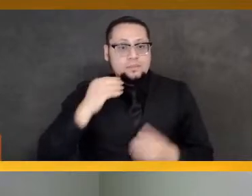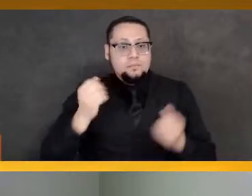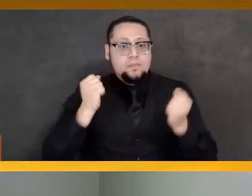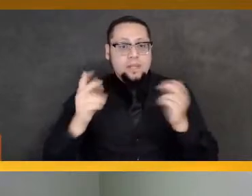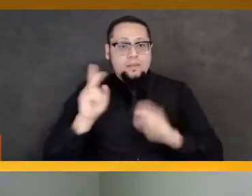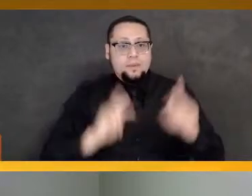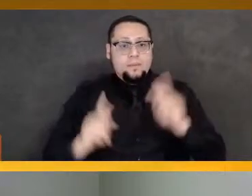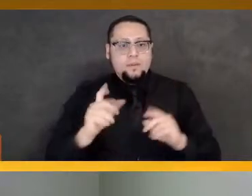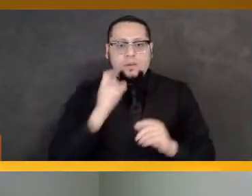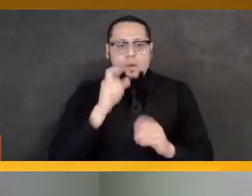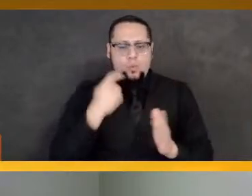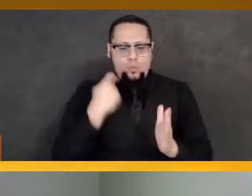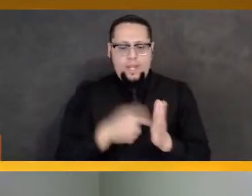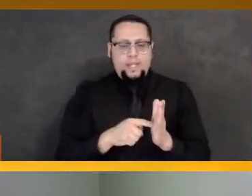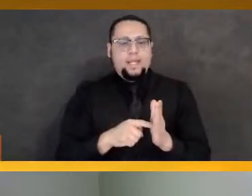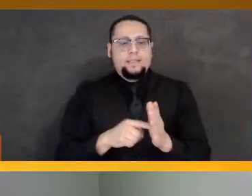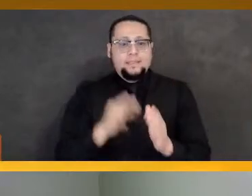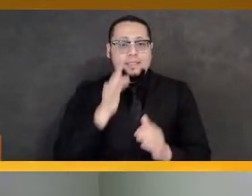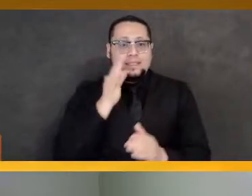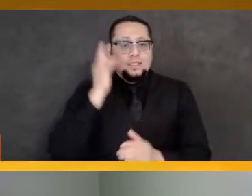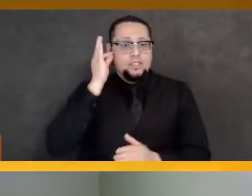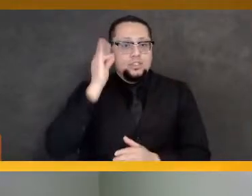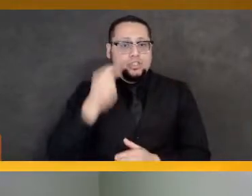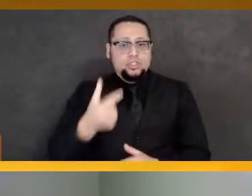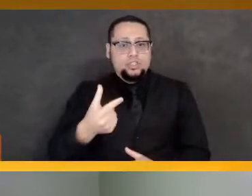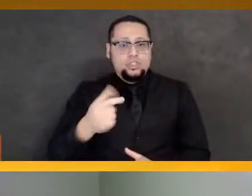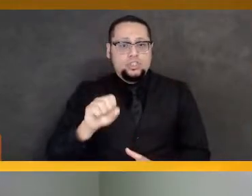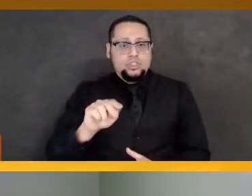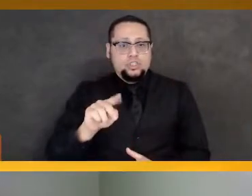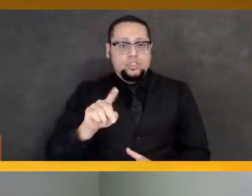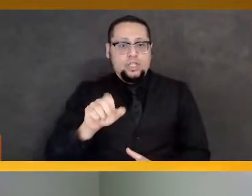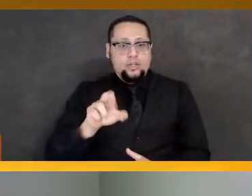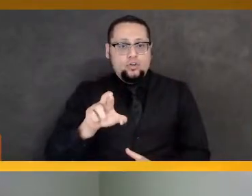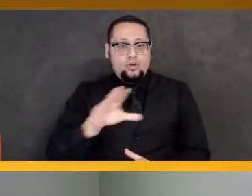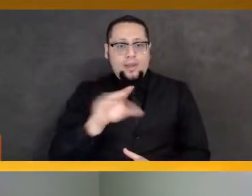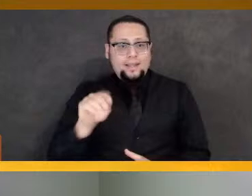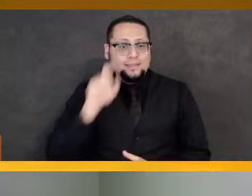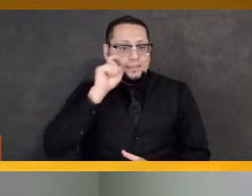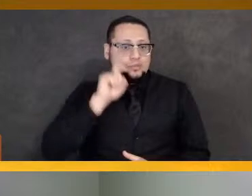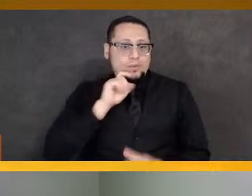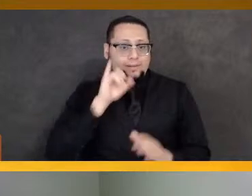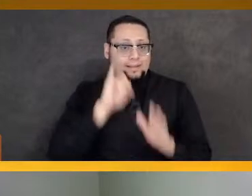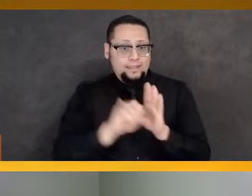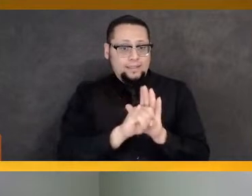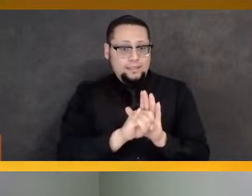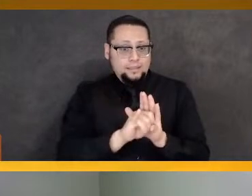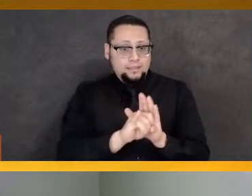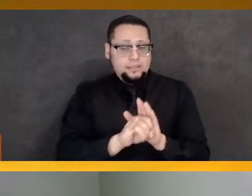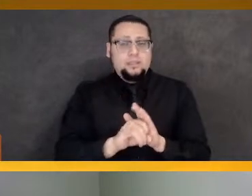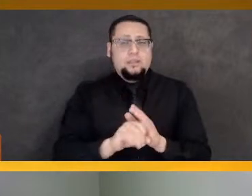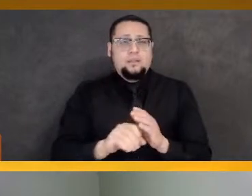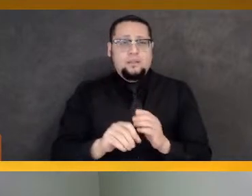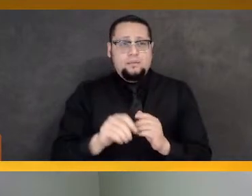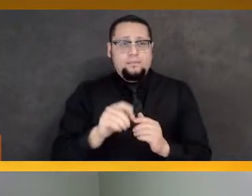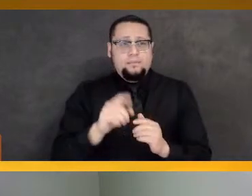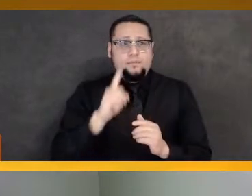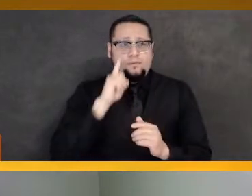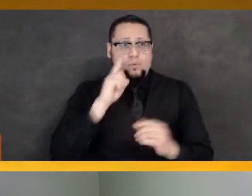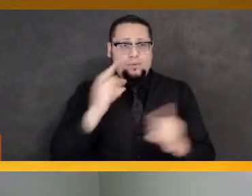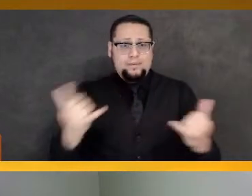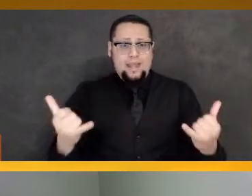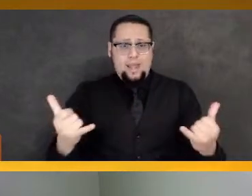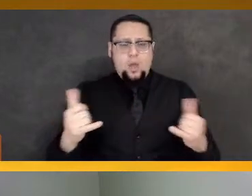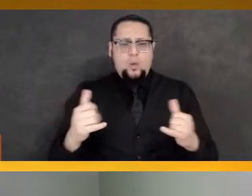recognize indigenous gender and sexual identities. In these modern terms that we